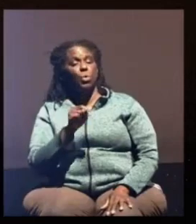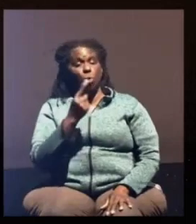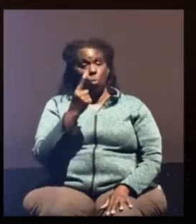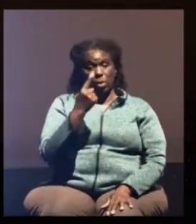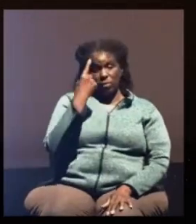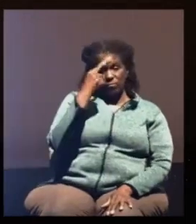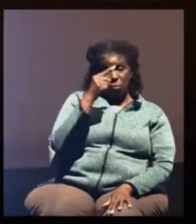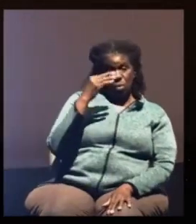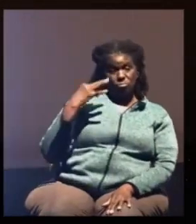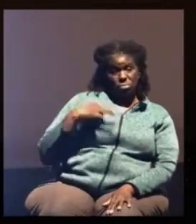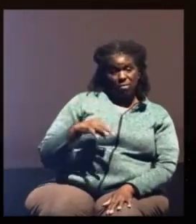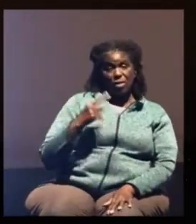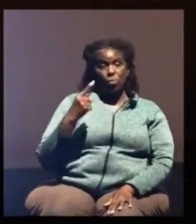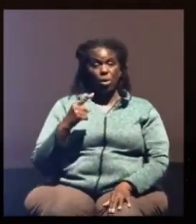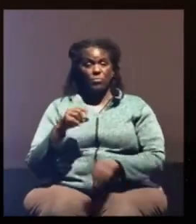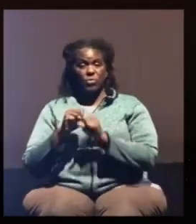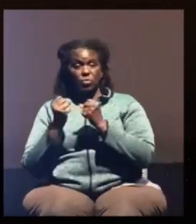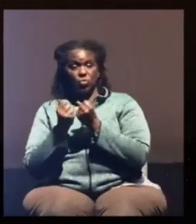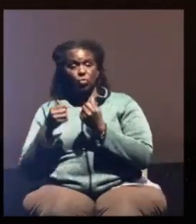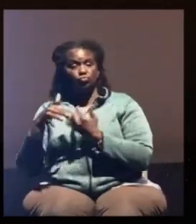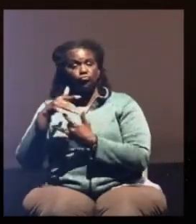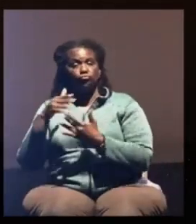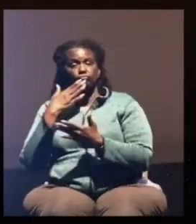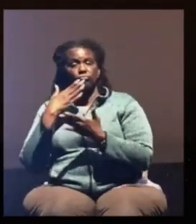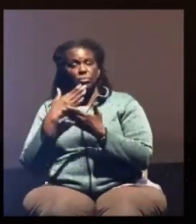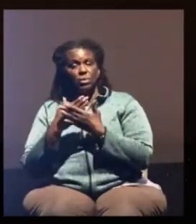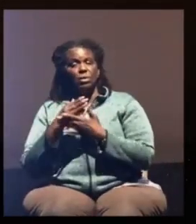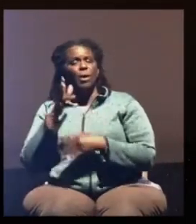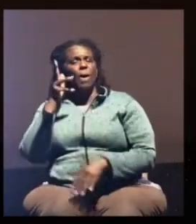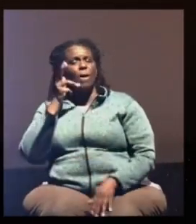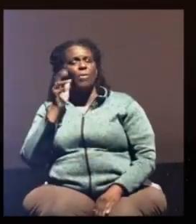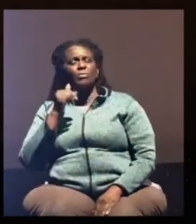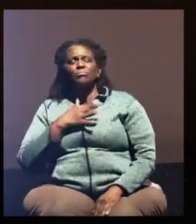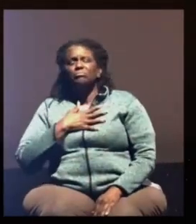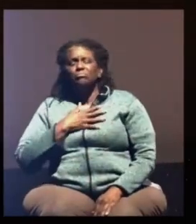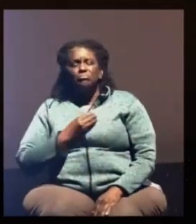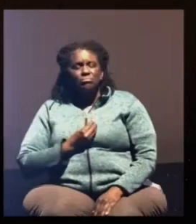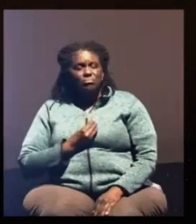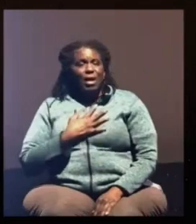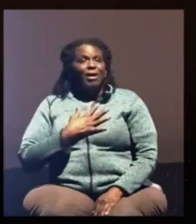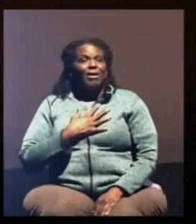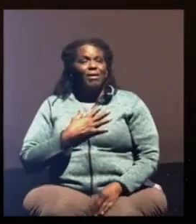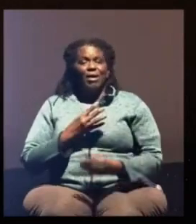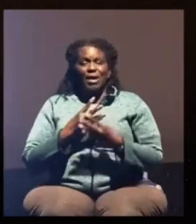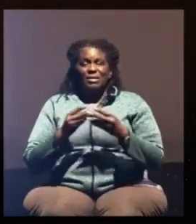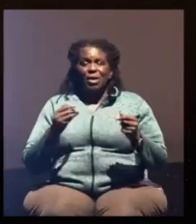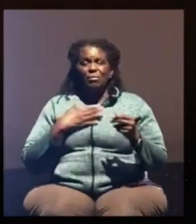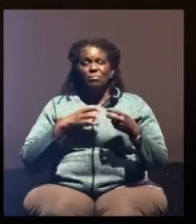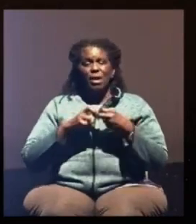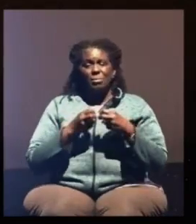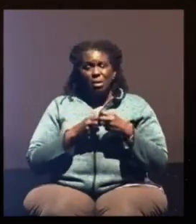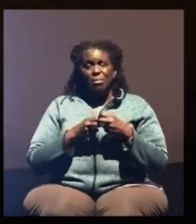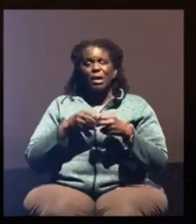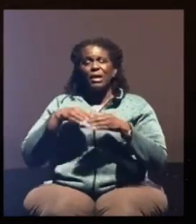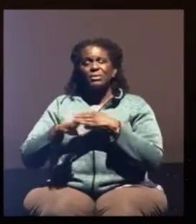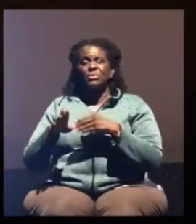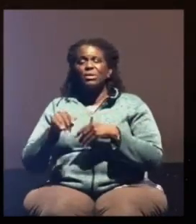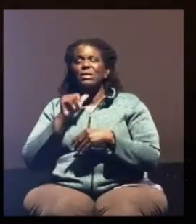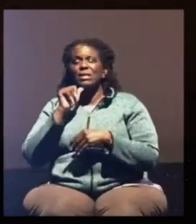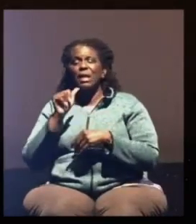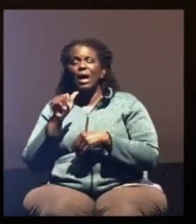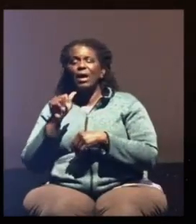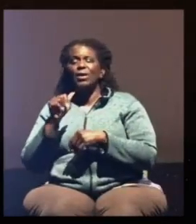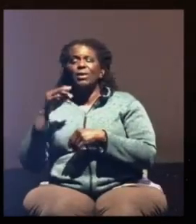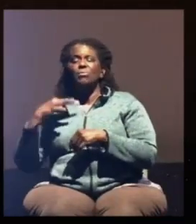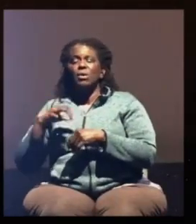good. Upon hearing this, I think I had solved my external problem. I needed to get into the nonprofit world. Now it was time